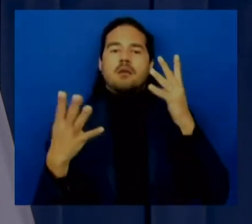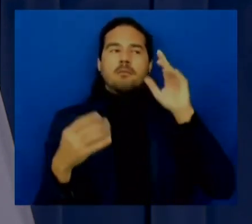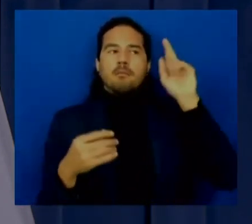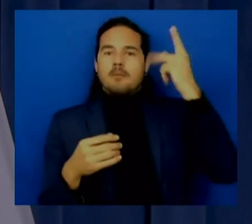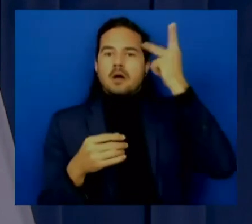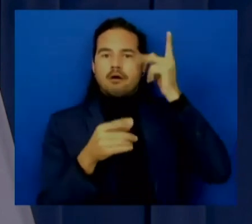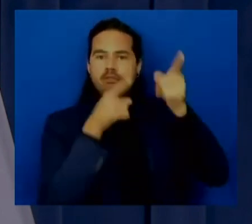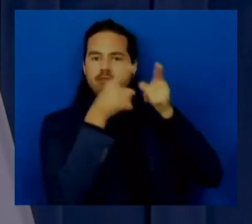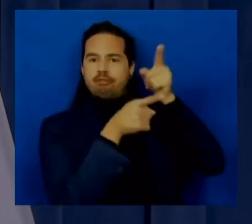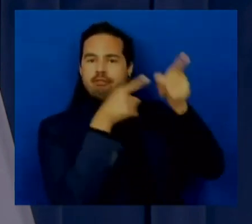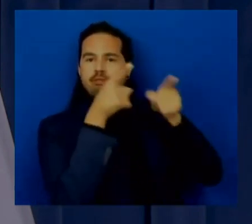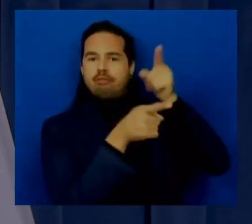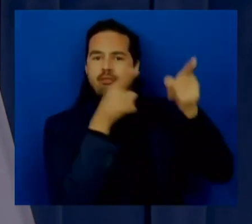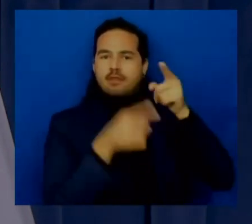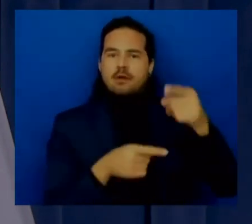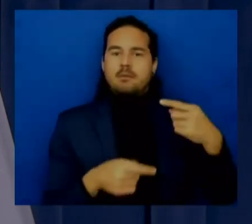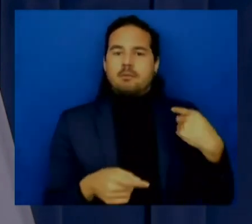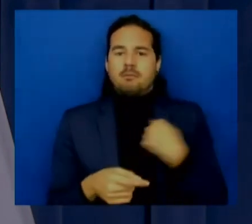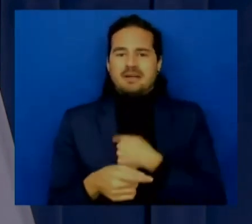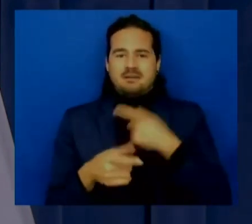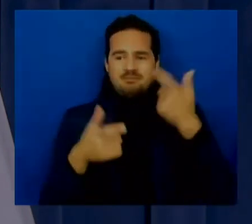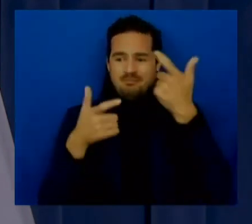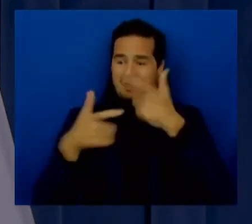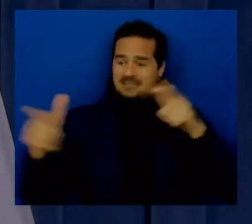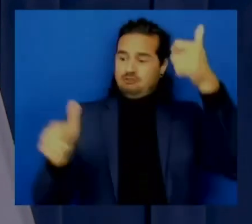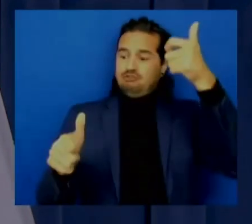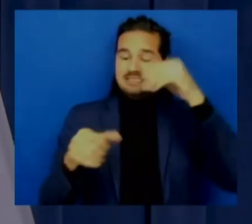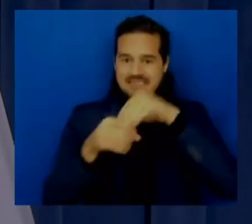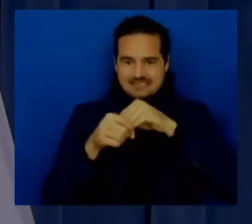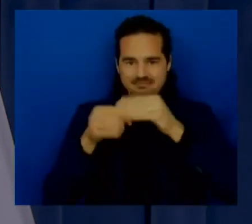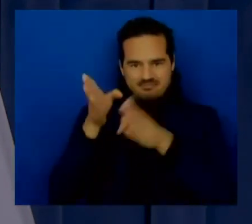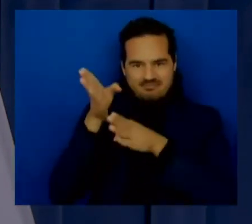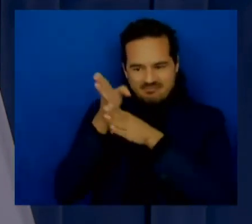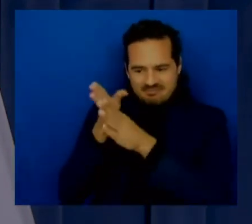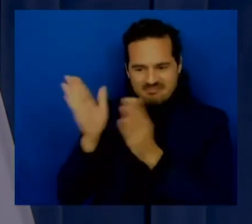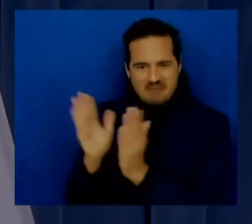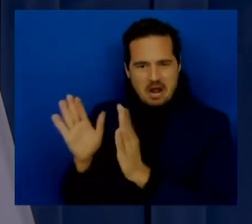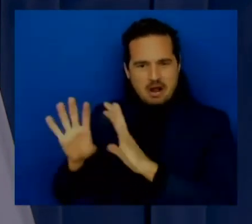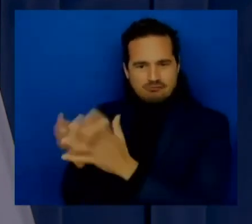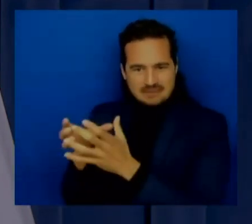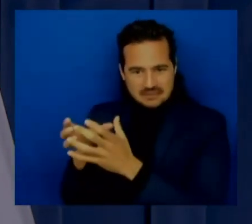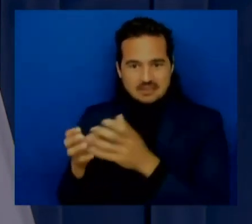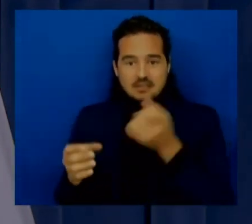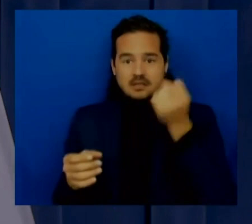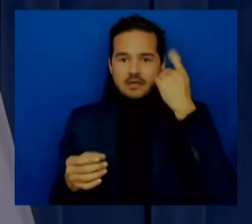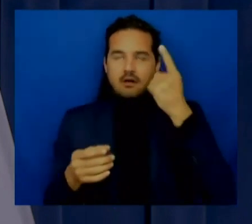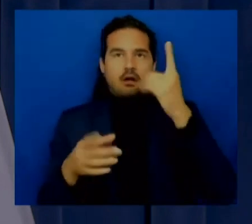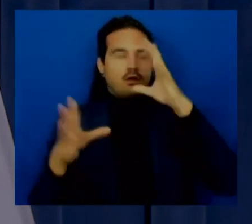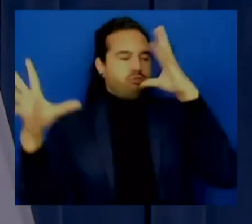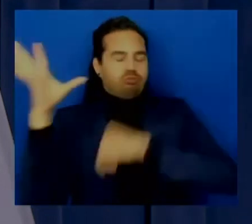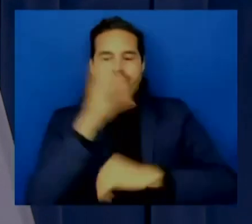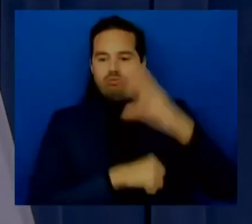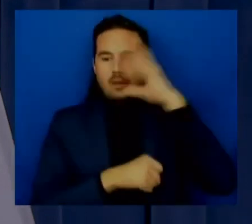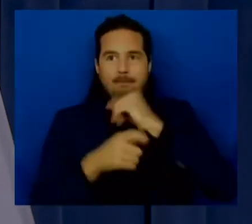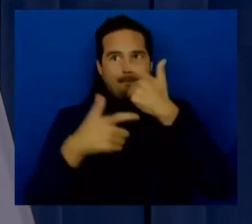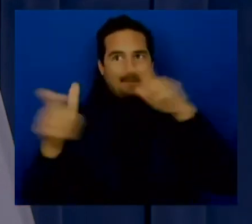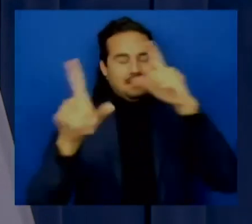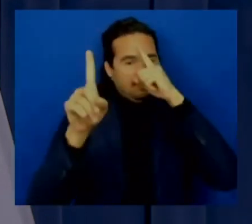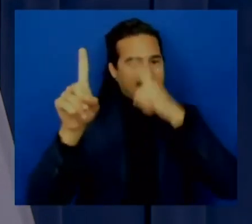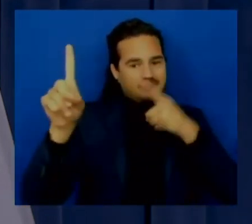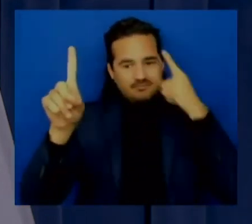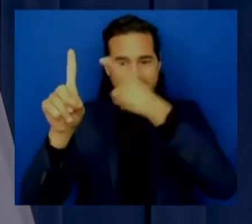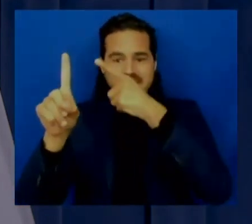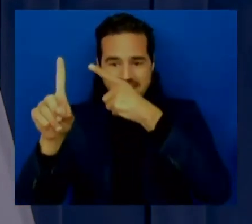sight of the big picture. That certainly is not the case as it relates to the two bills that I have the privilege of signing